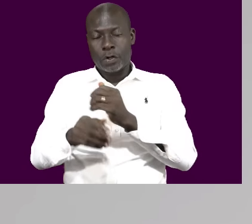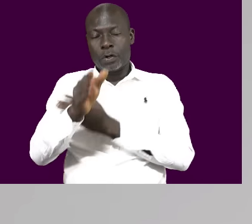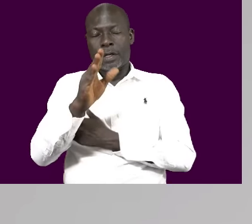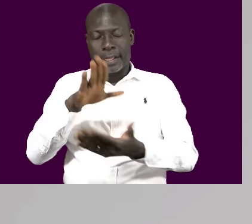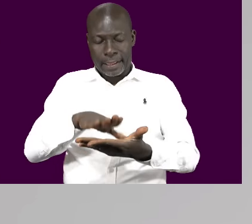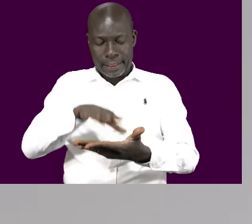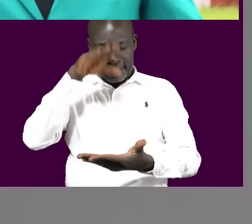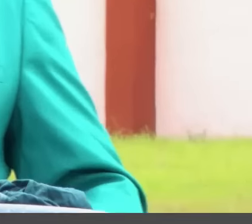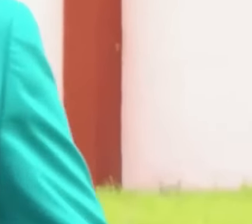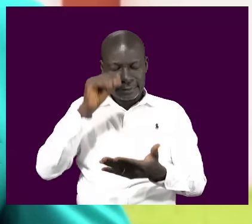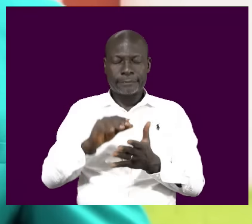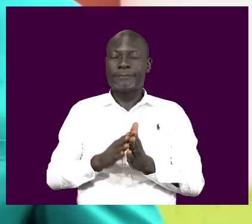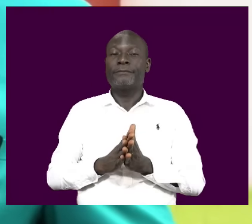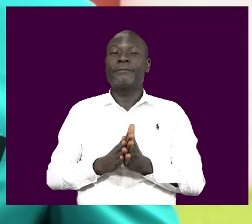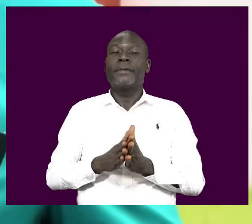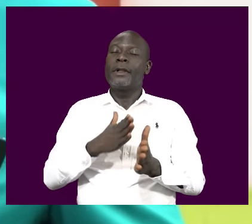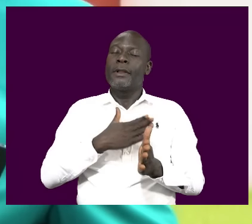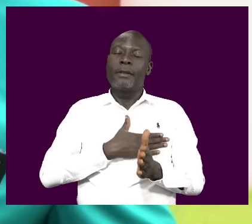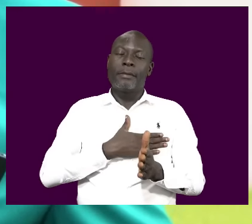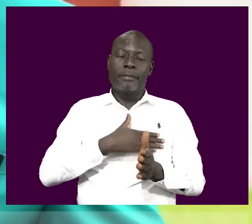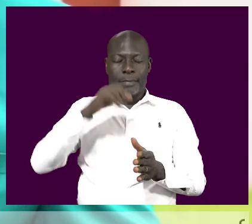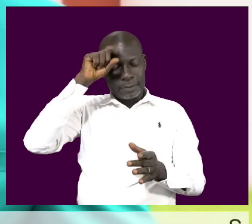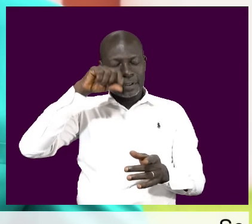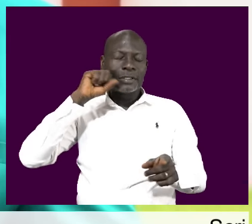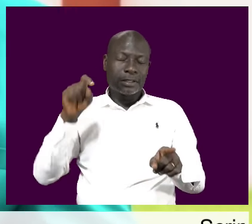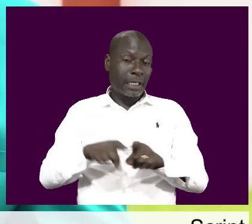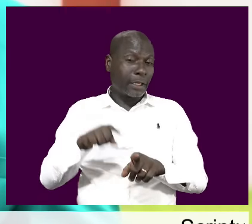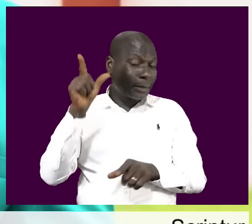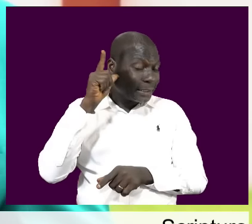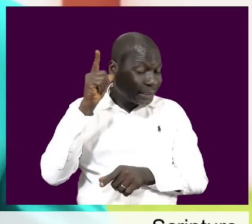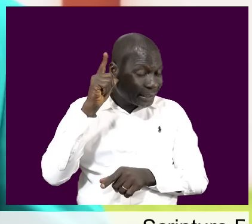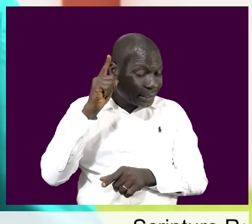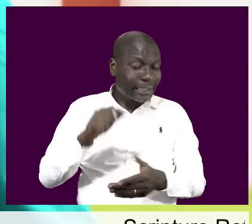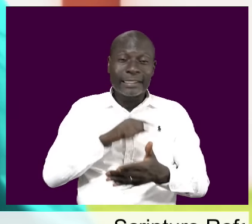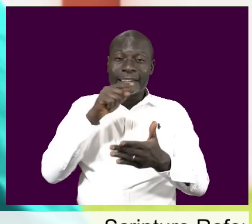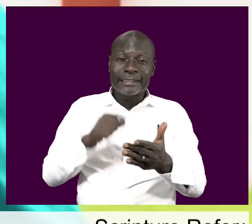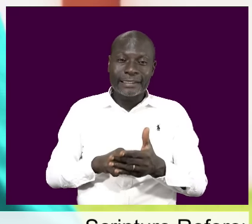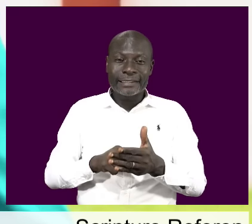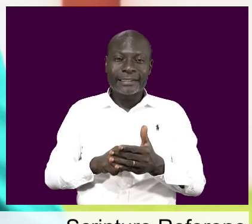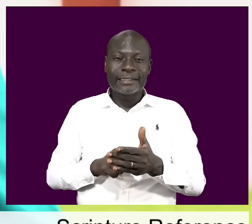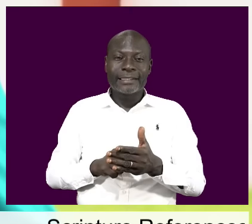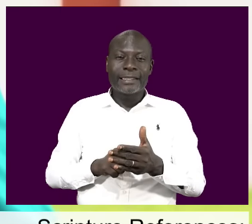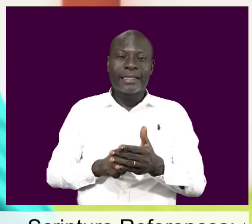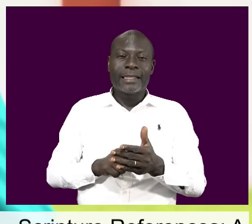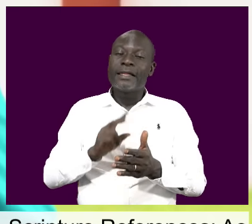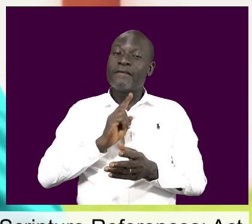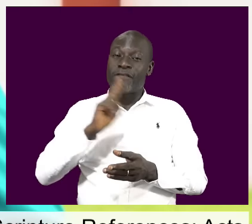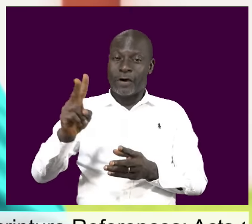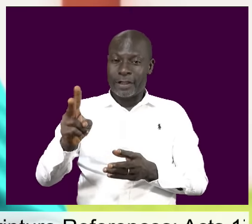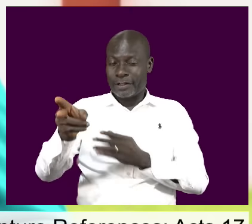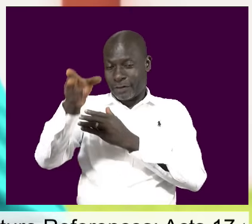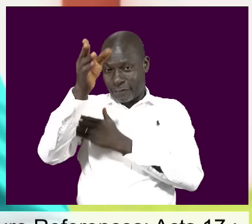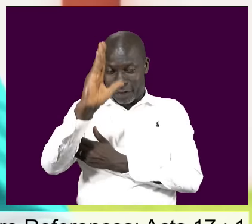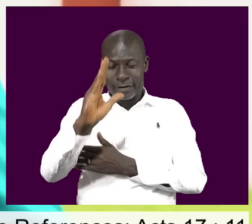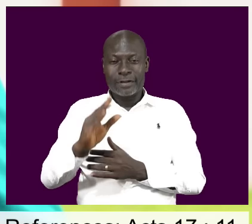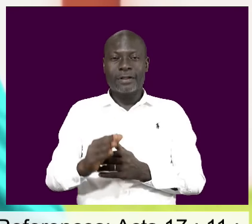saade no. Osofo uti ye de amikan. This is the voice of God.